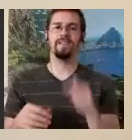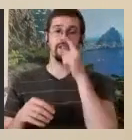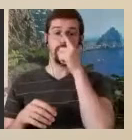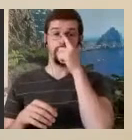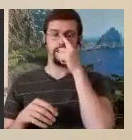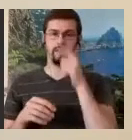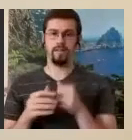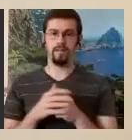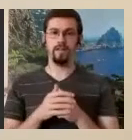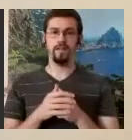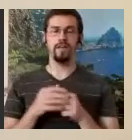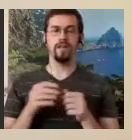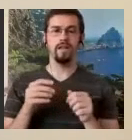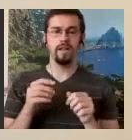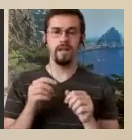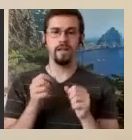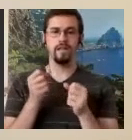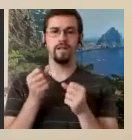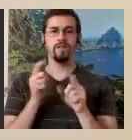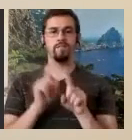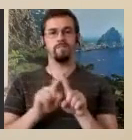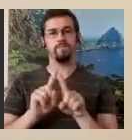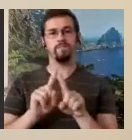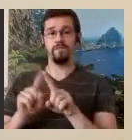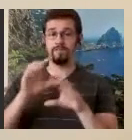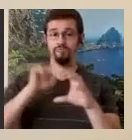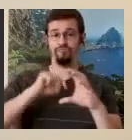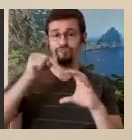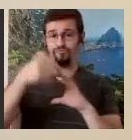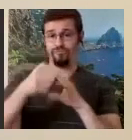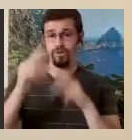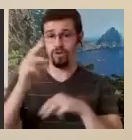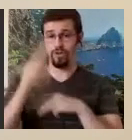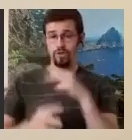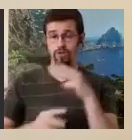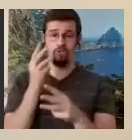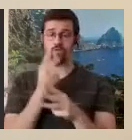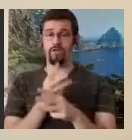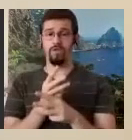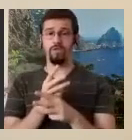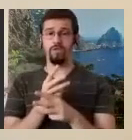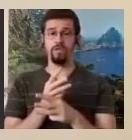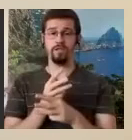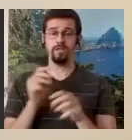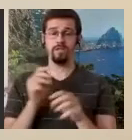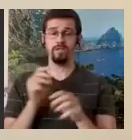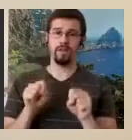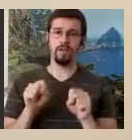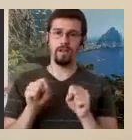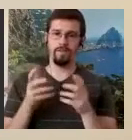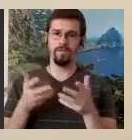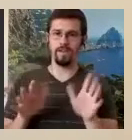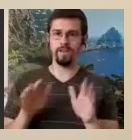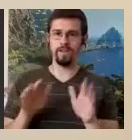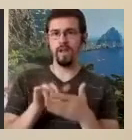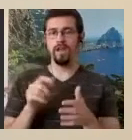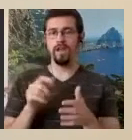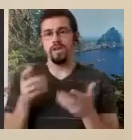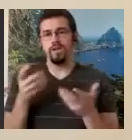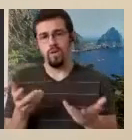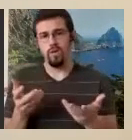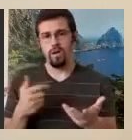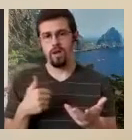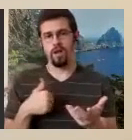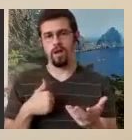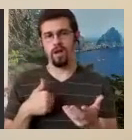a section of the work, which is available right now. I'll finish that. So, and if anyone wants